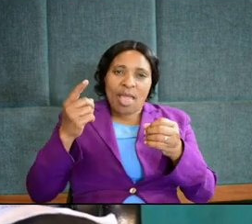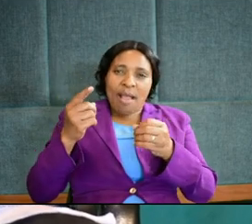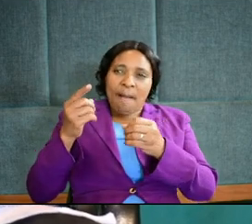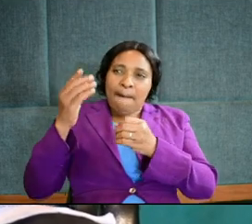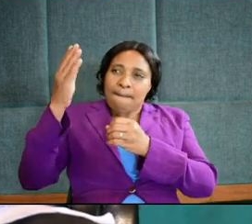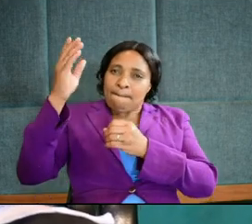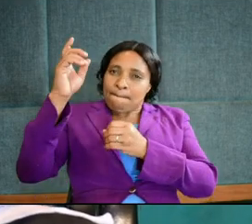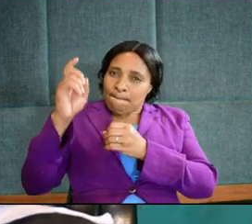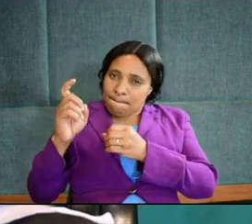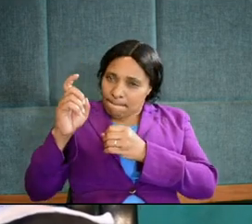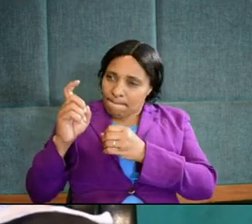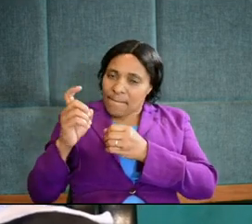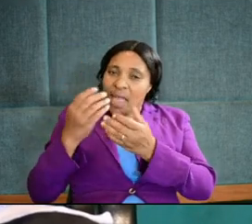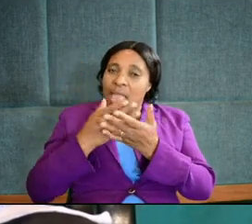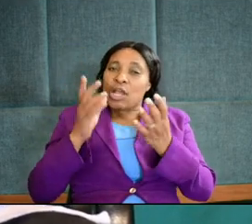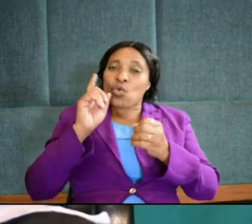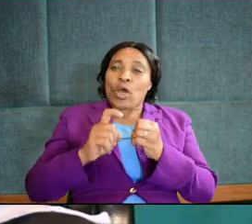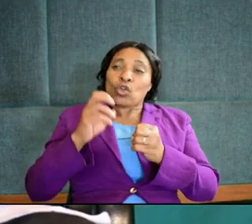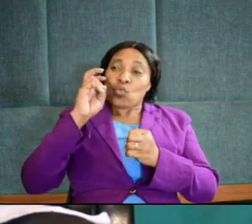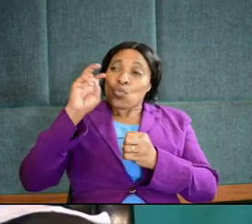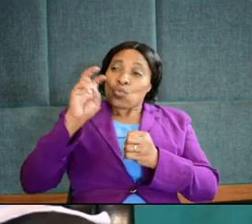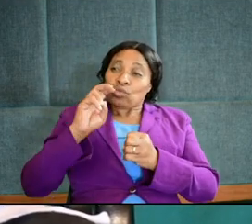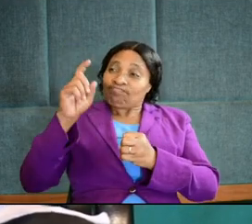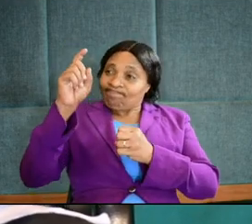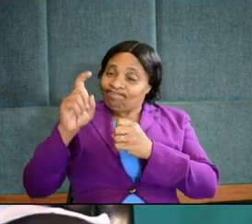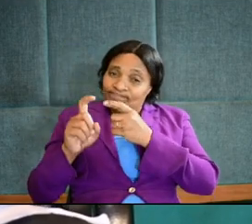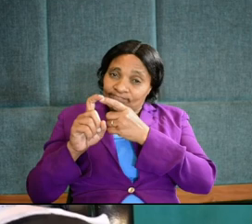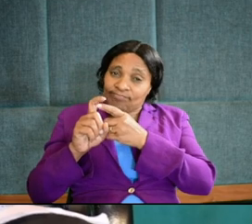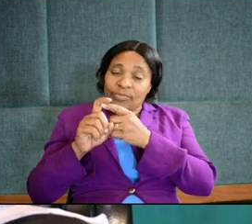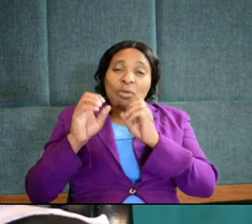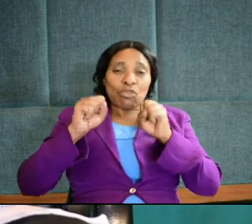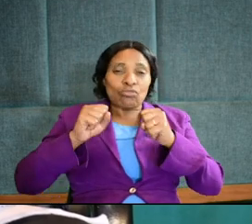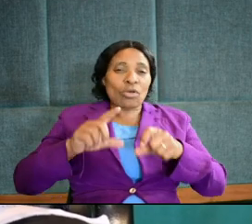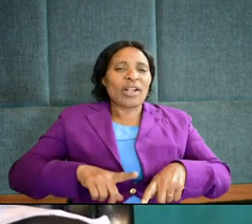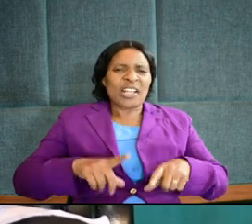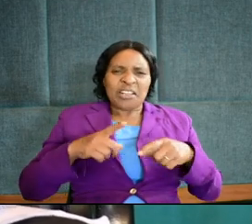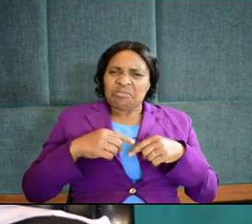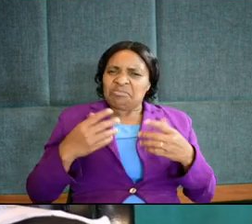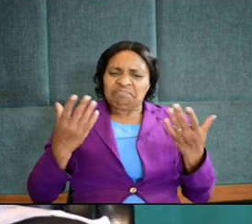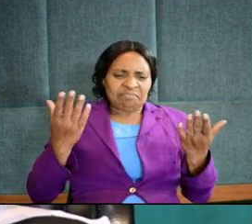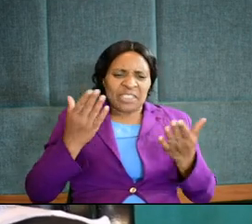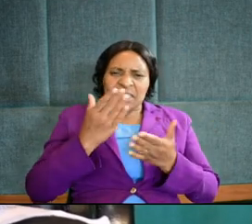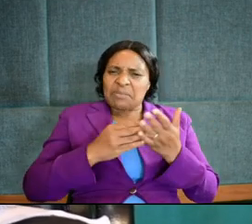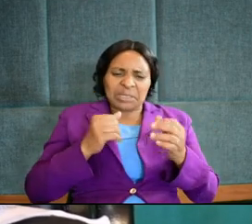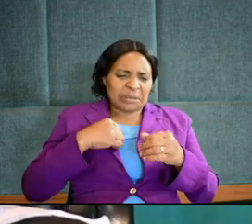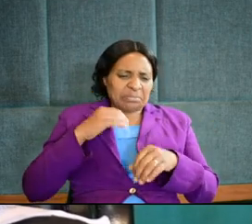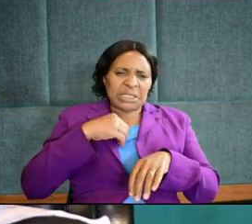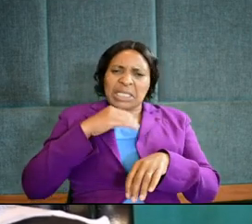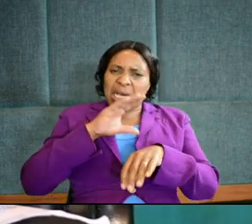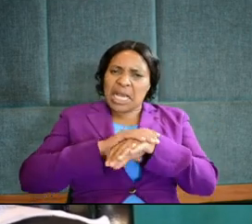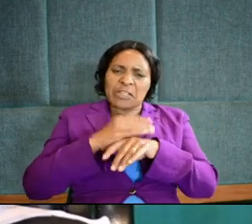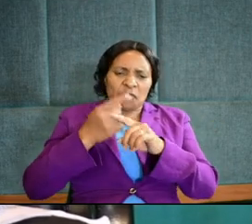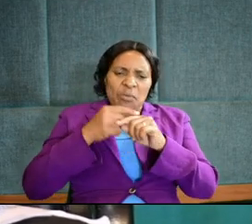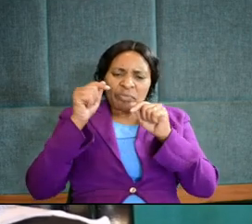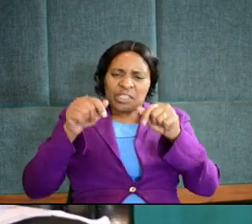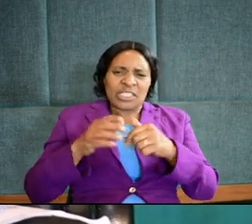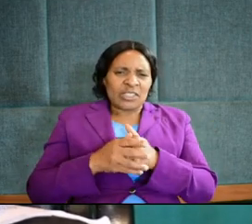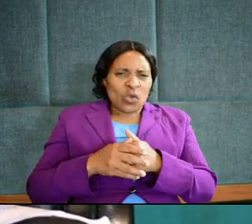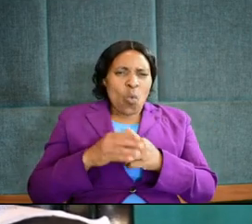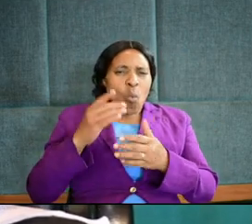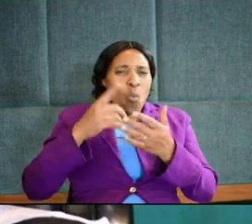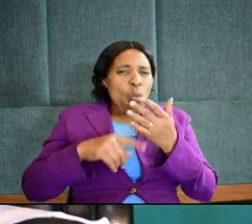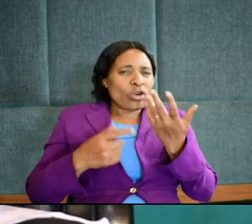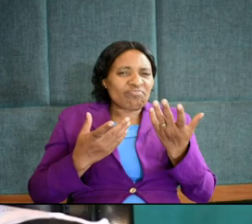whoever looked on the bronze snake would live. Something that I got from this is what